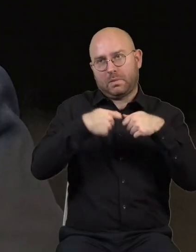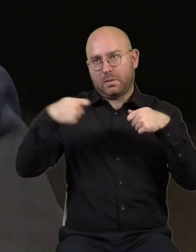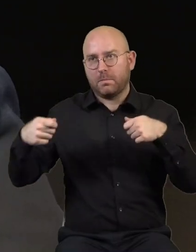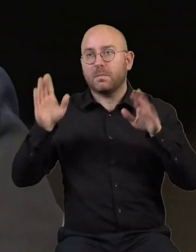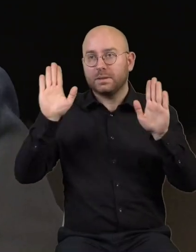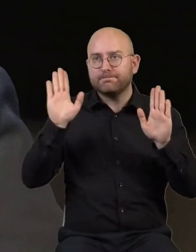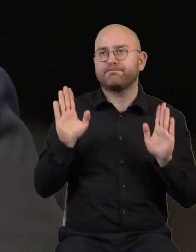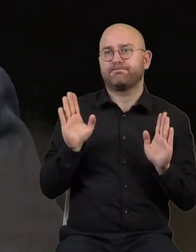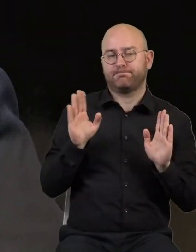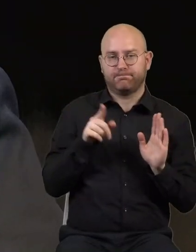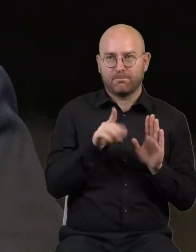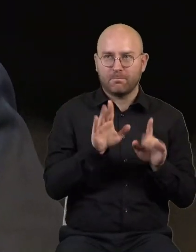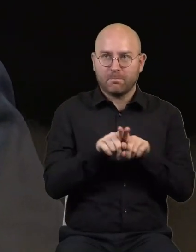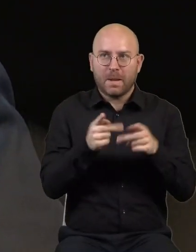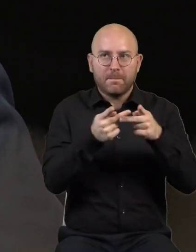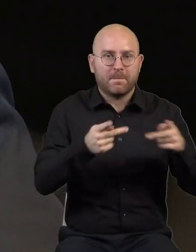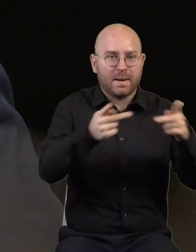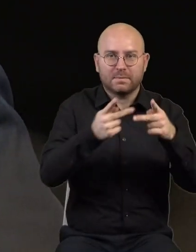finance projects a priori